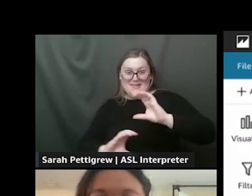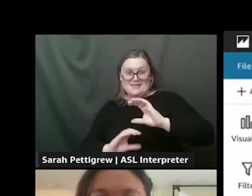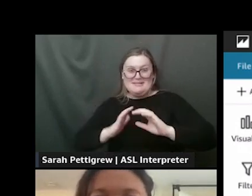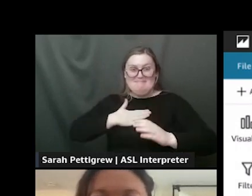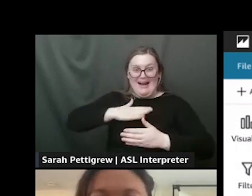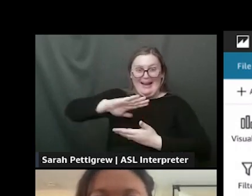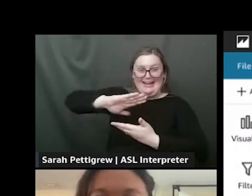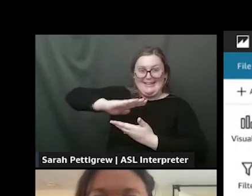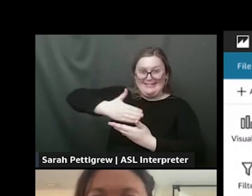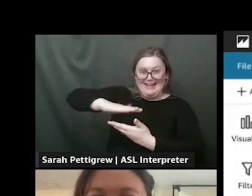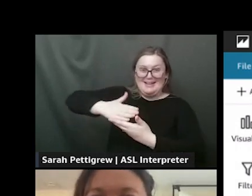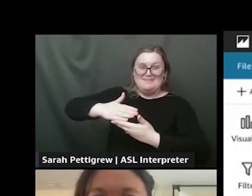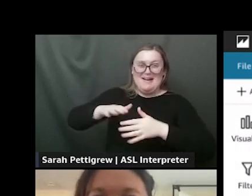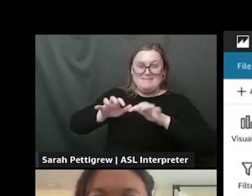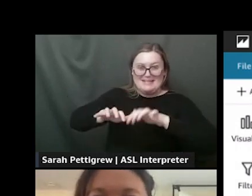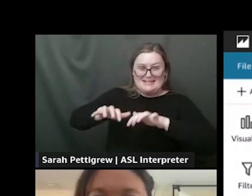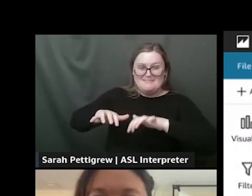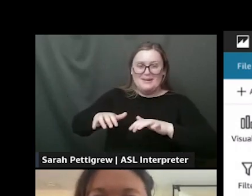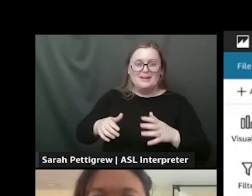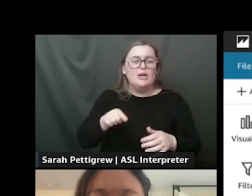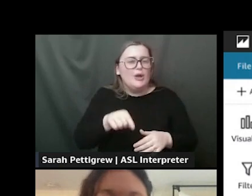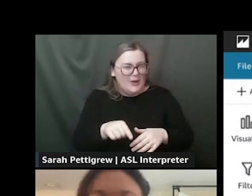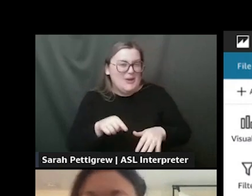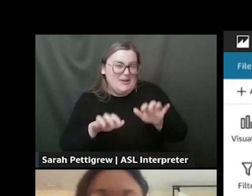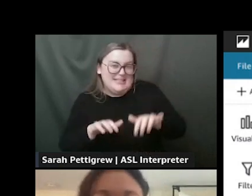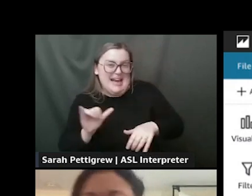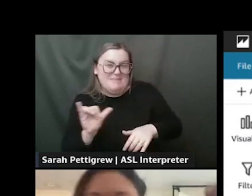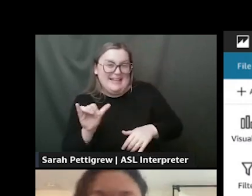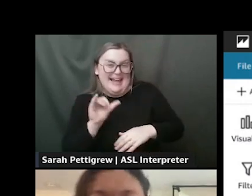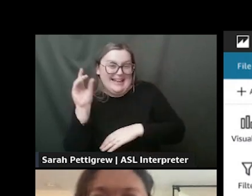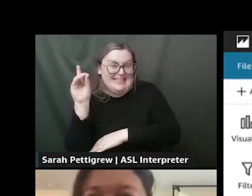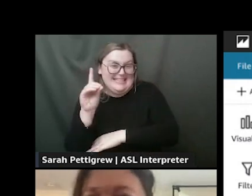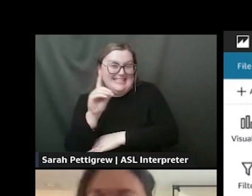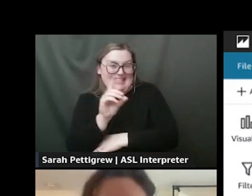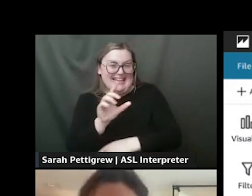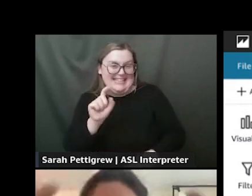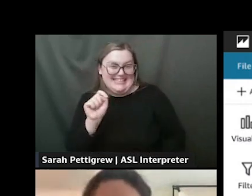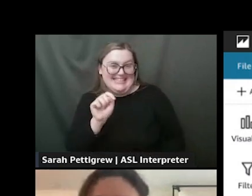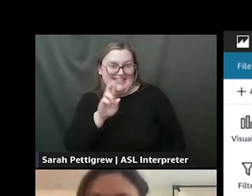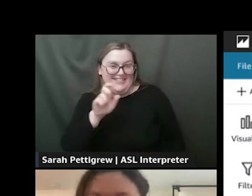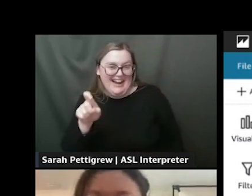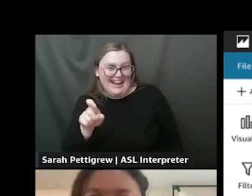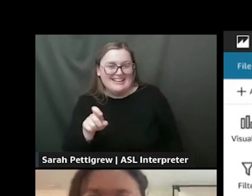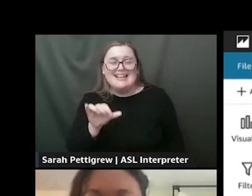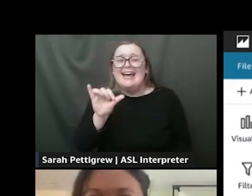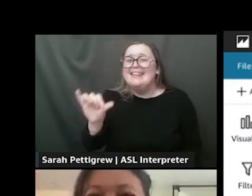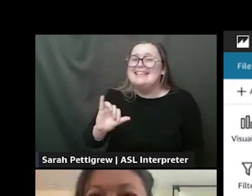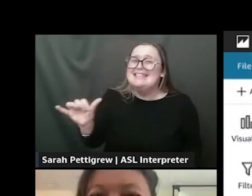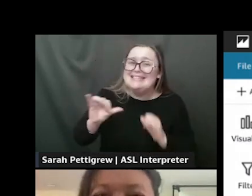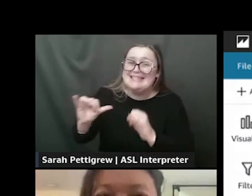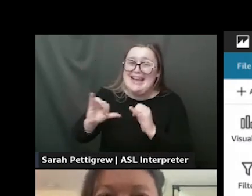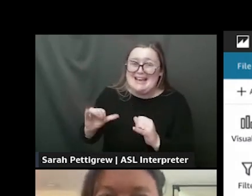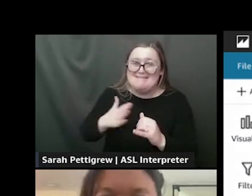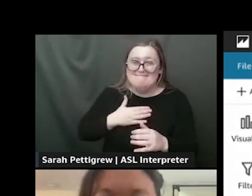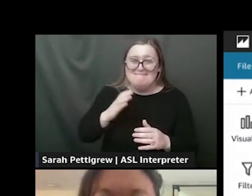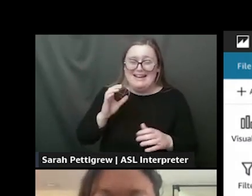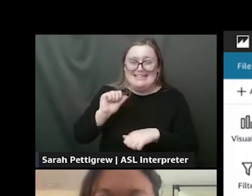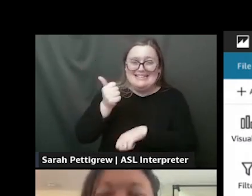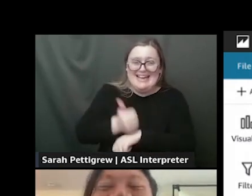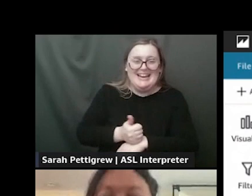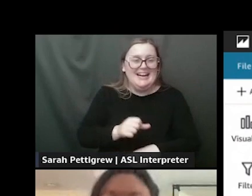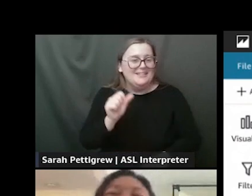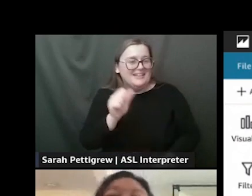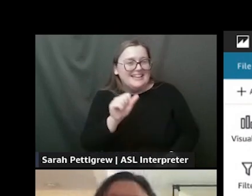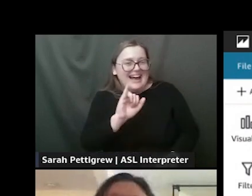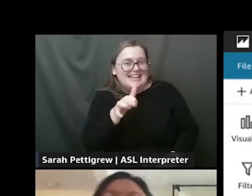up here. You're typing like a T-Rex. Yeah, that's like me. I have the way I have my setup too. I just noticed that, Jillian. Yeah, I see